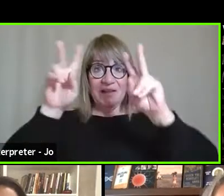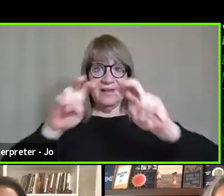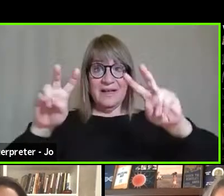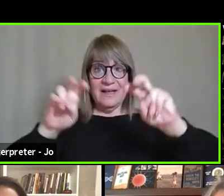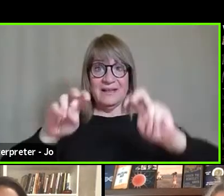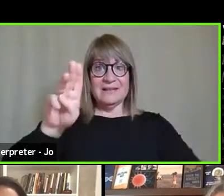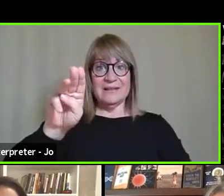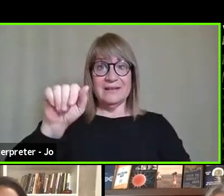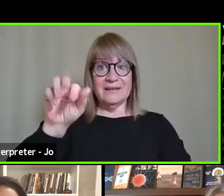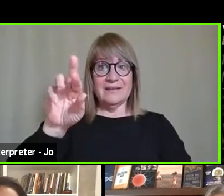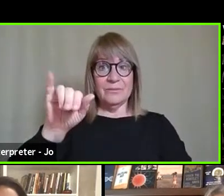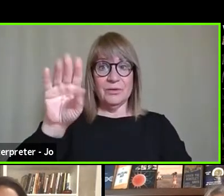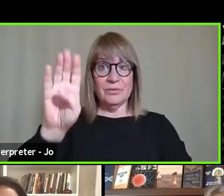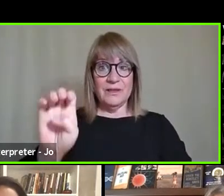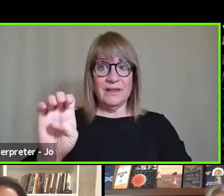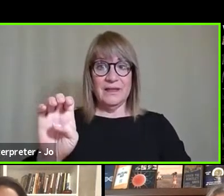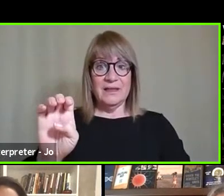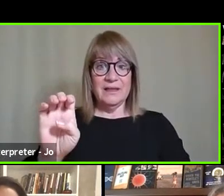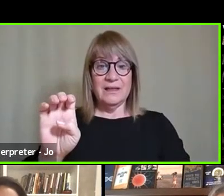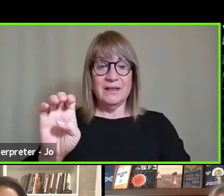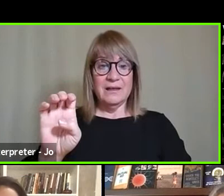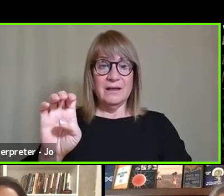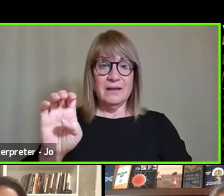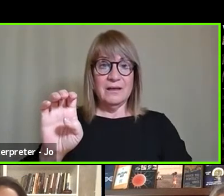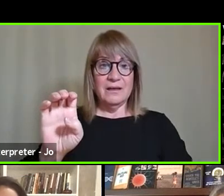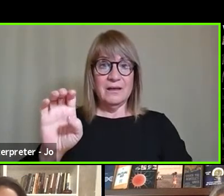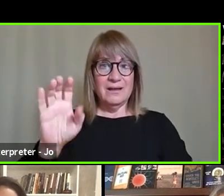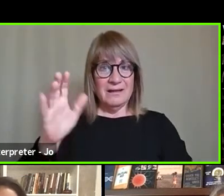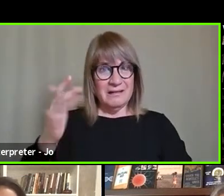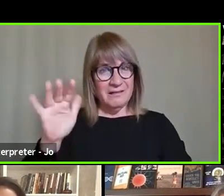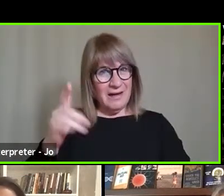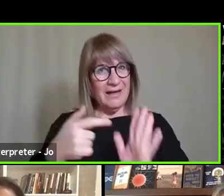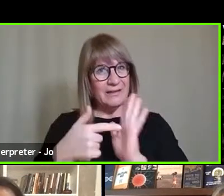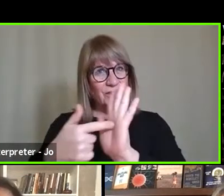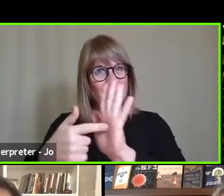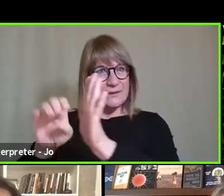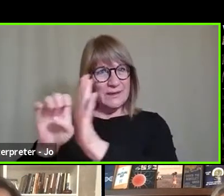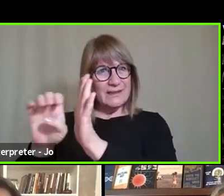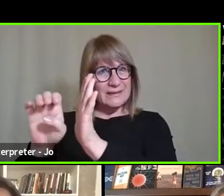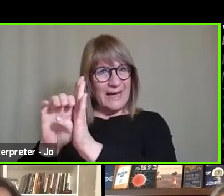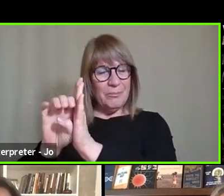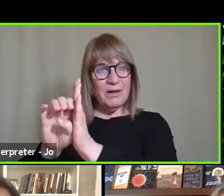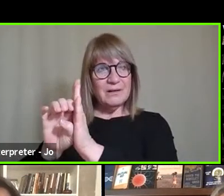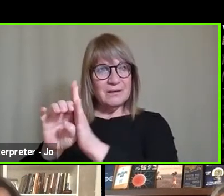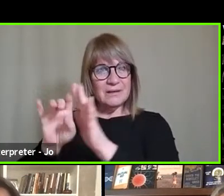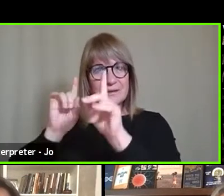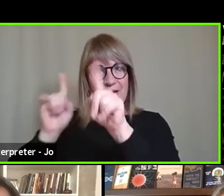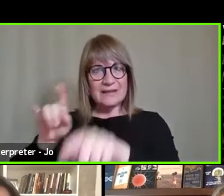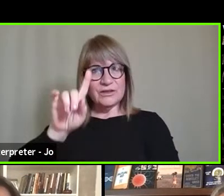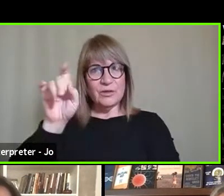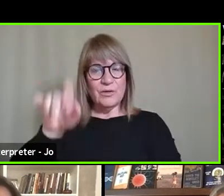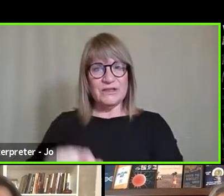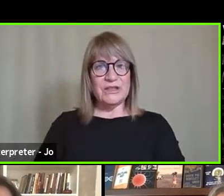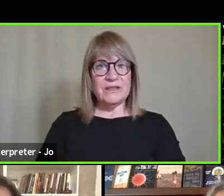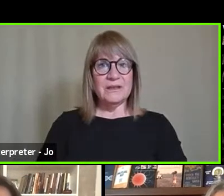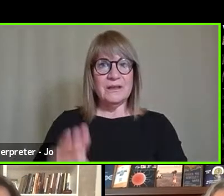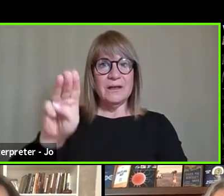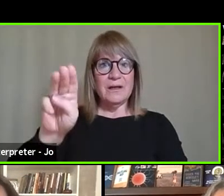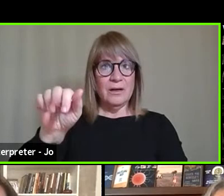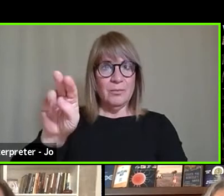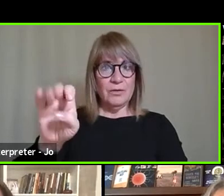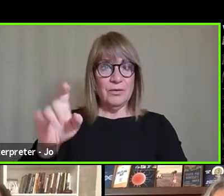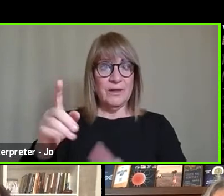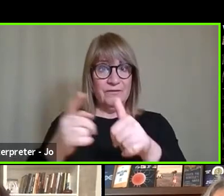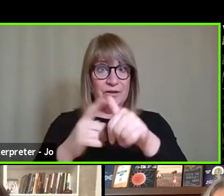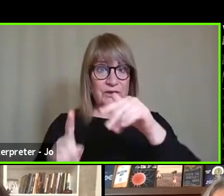presented um kind of shows an example of an answer to that question so she initially came to us interested in the